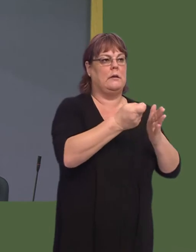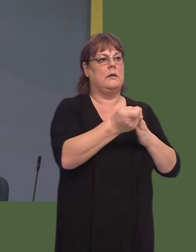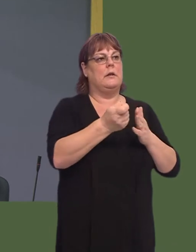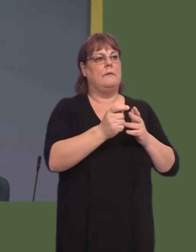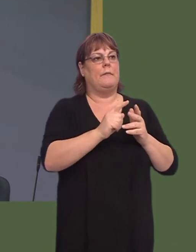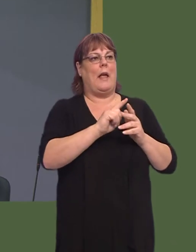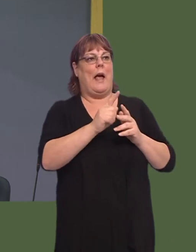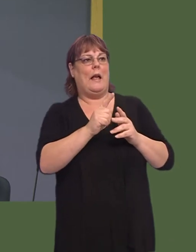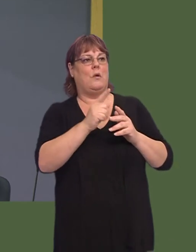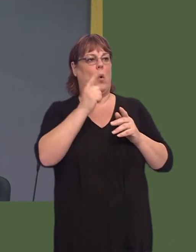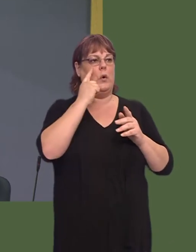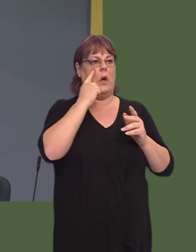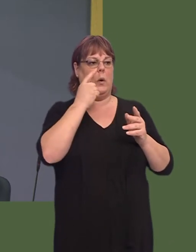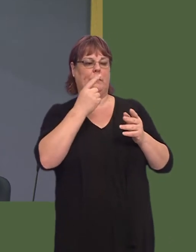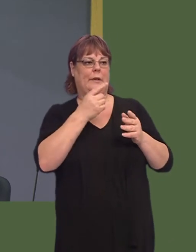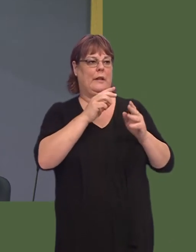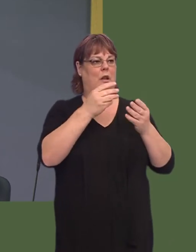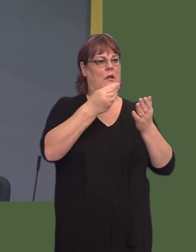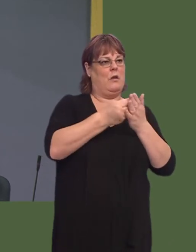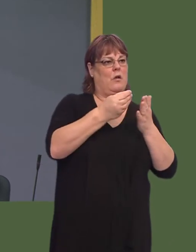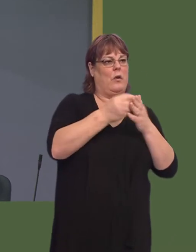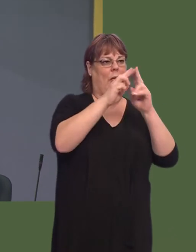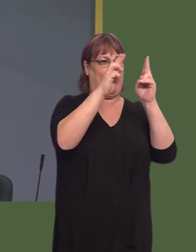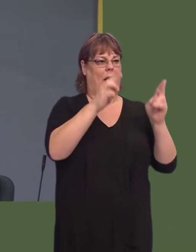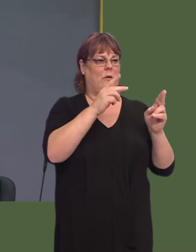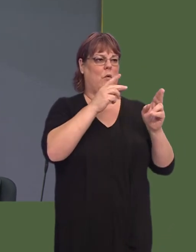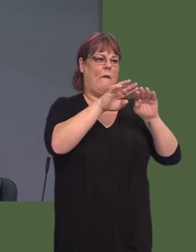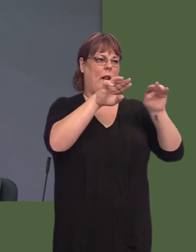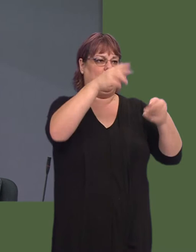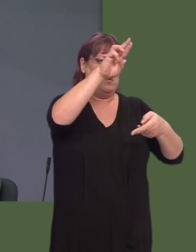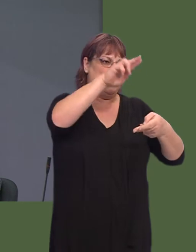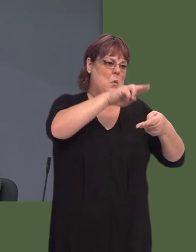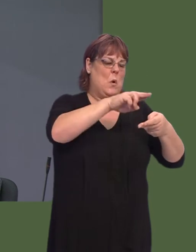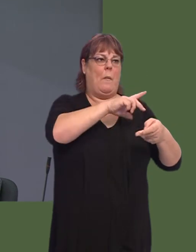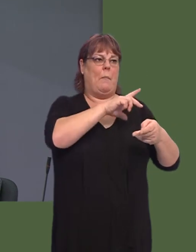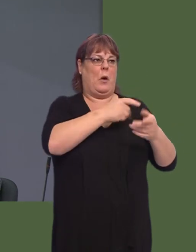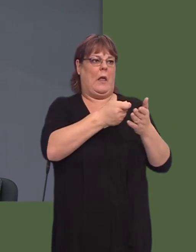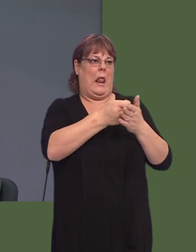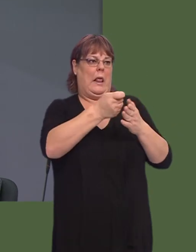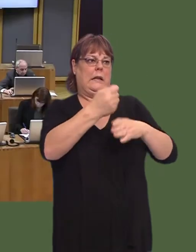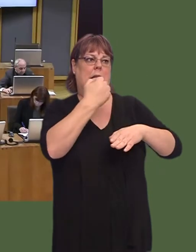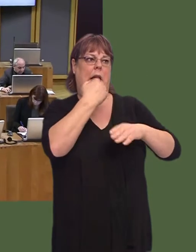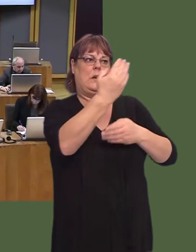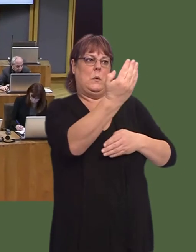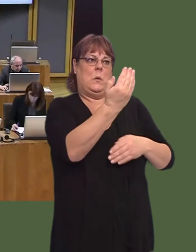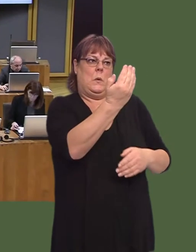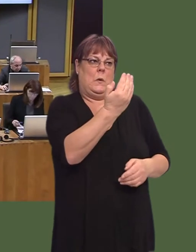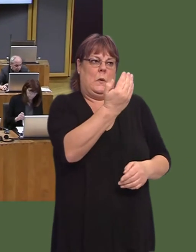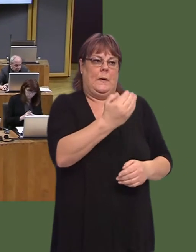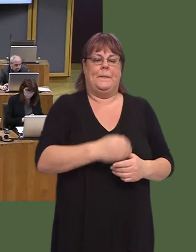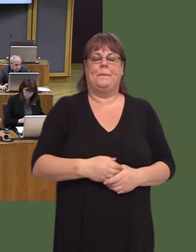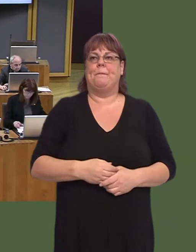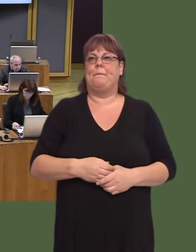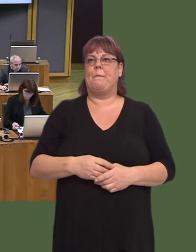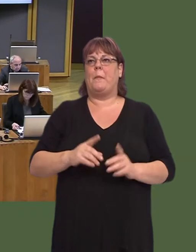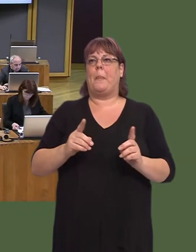the subsequent reversions or when the periods of years begin to expire. Do you agree with me that the growth of